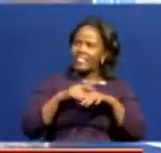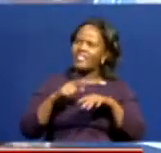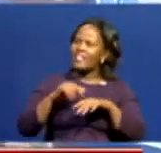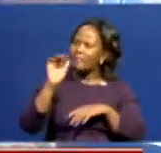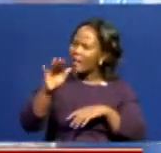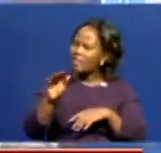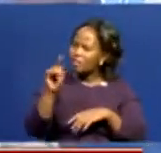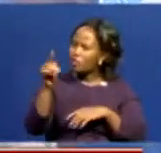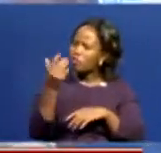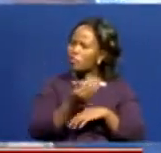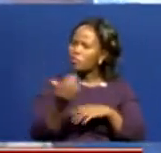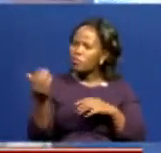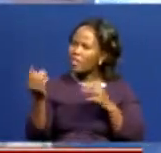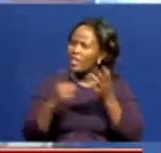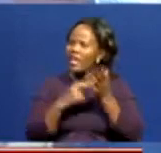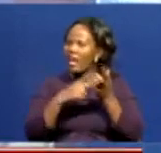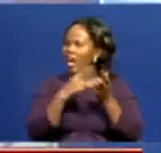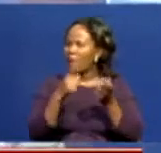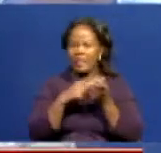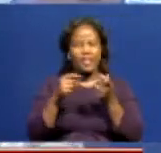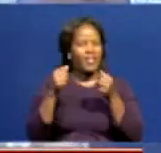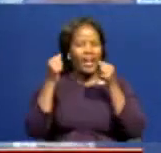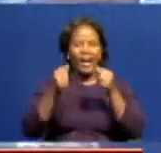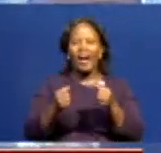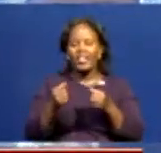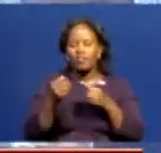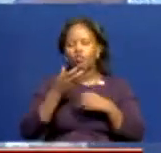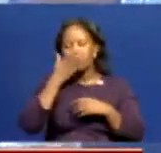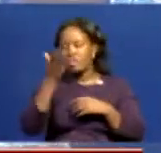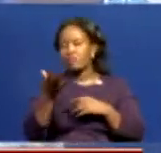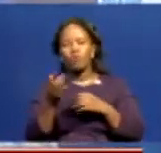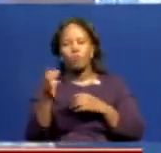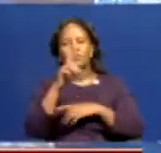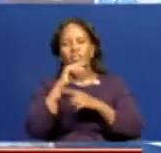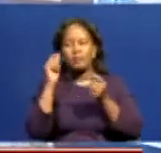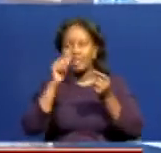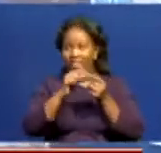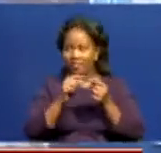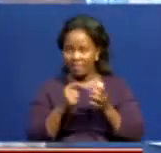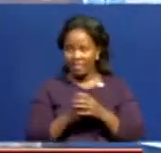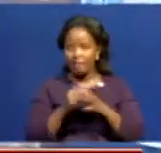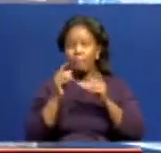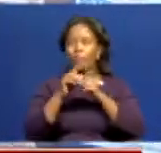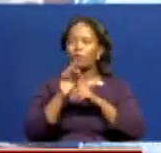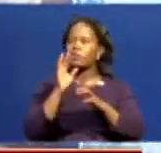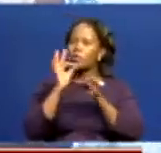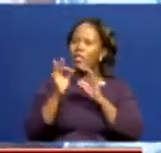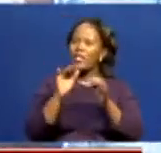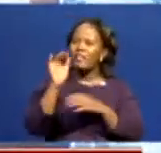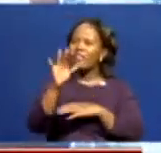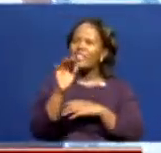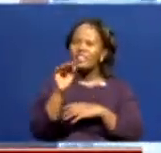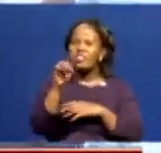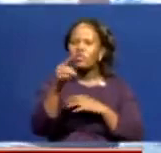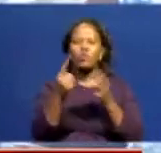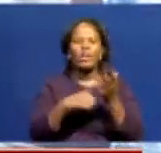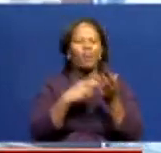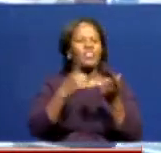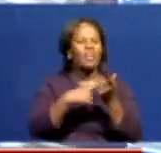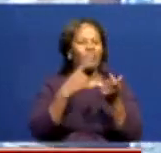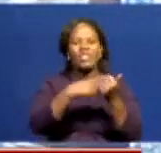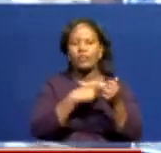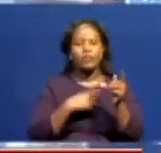have? Rarely would they tell you, I have exactly 10 children. Yeah. Or if you're told to count, usually they would not give you an exact